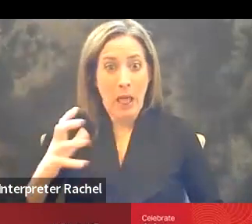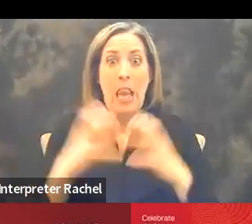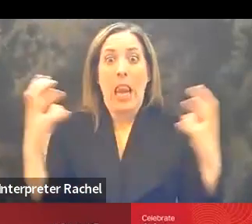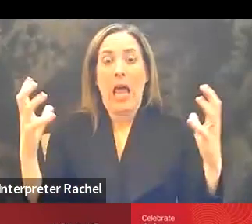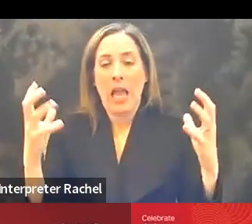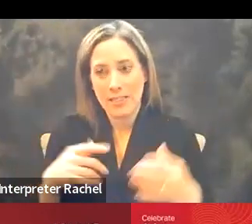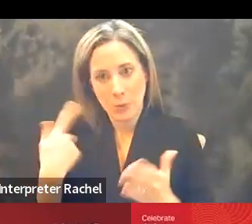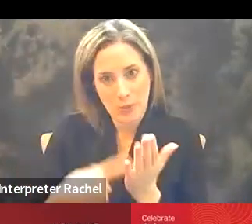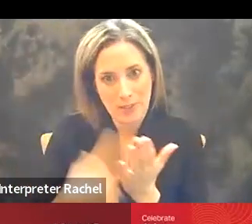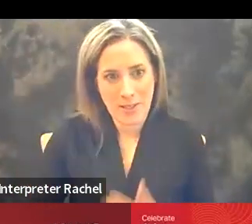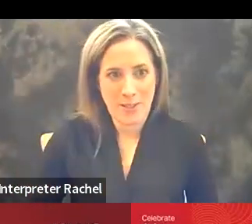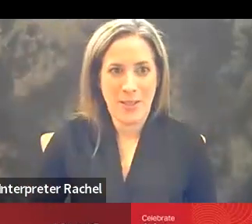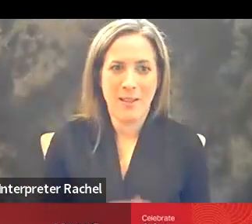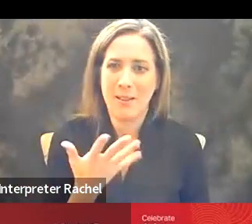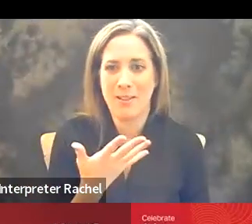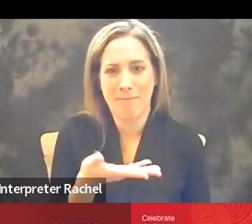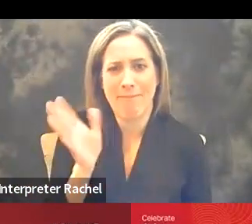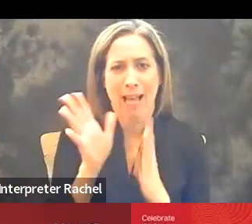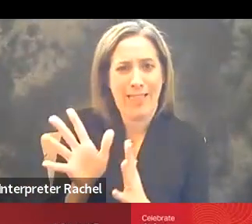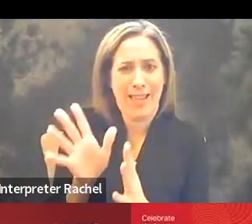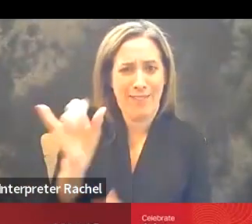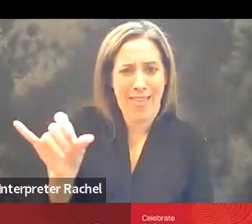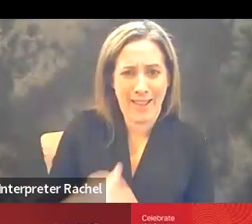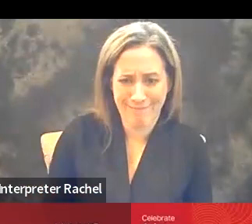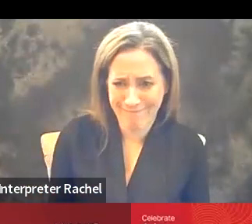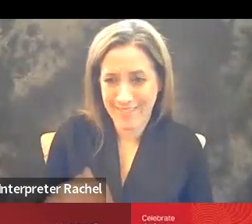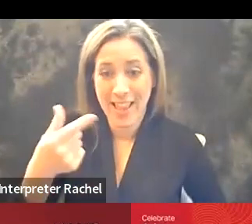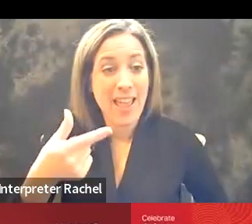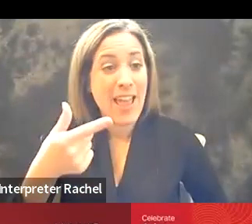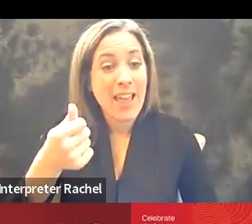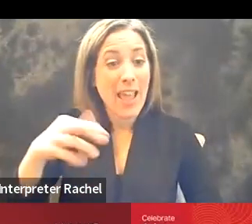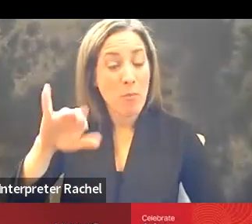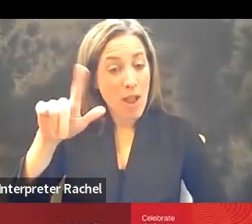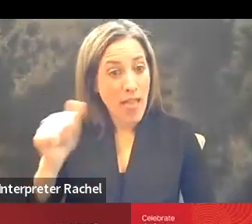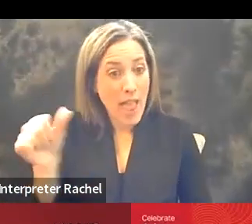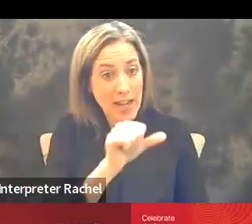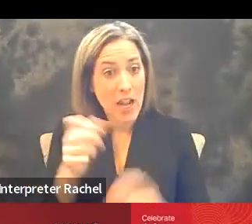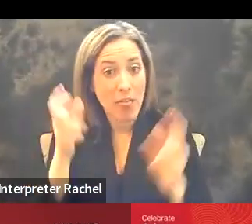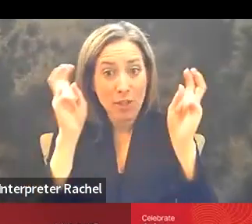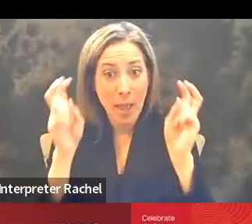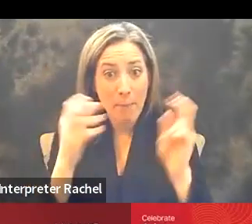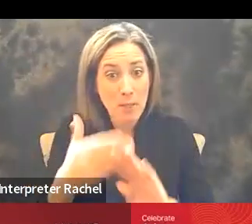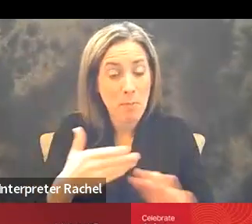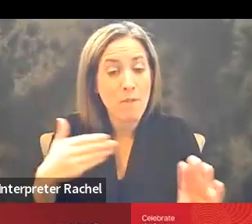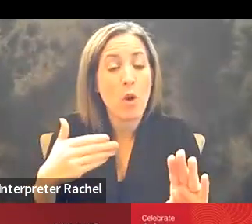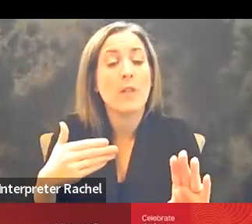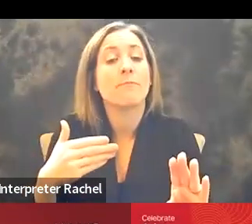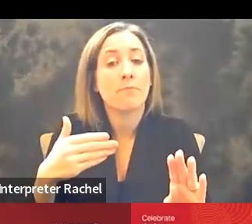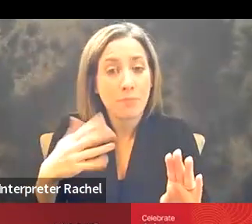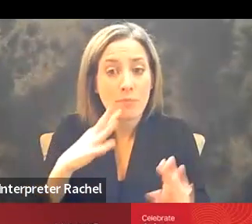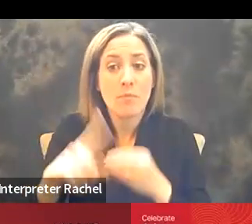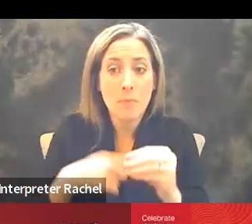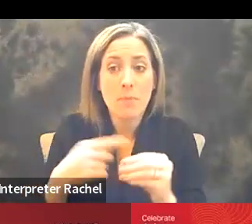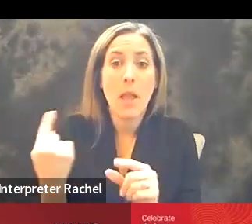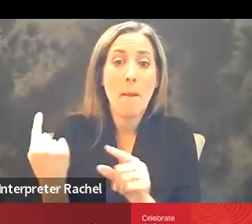here. I'm gonna leave it at that. Any other comments on this topic before we return to the concept of plain language and